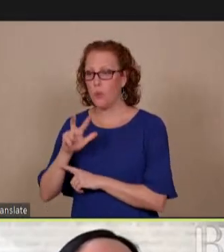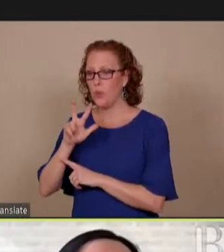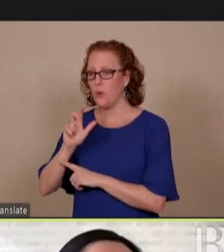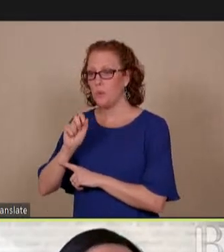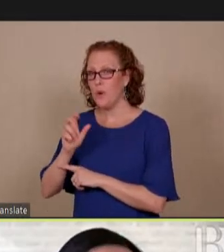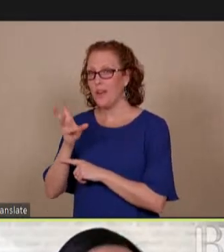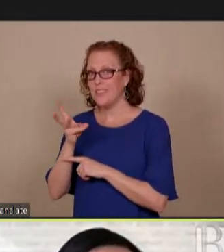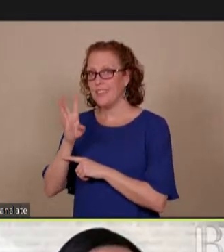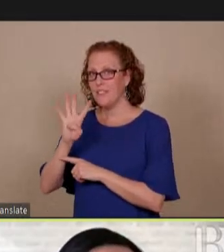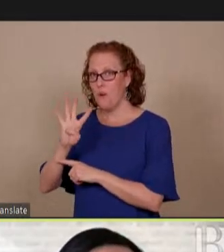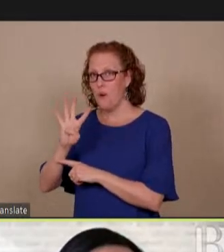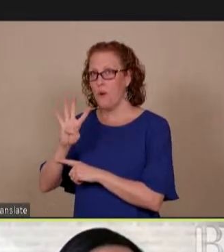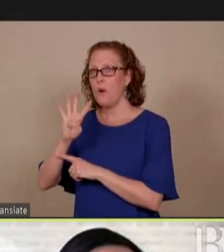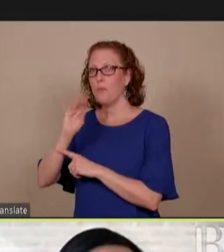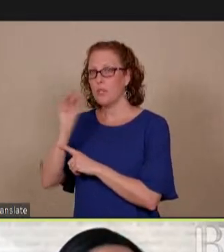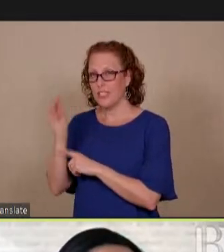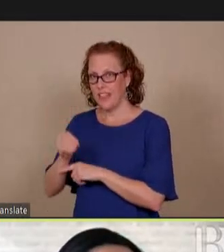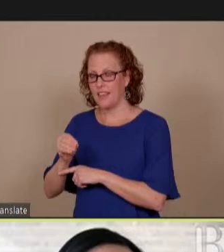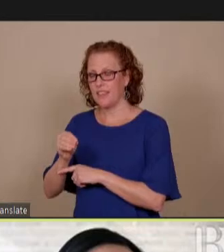3.64%.